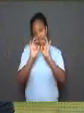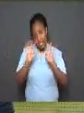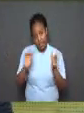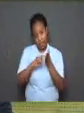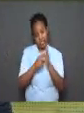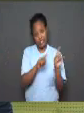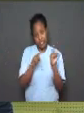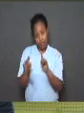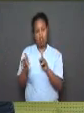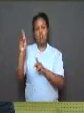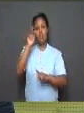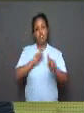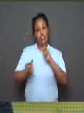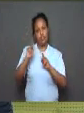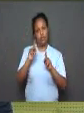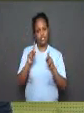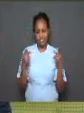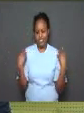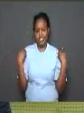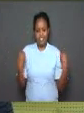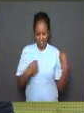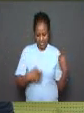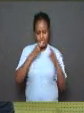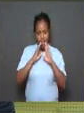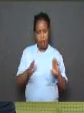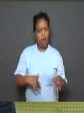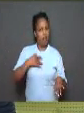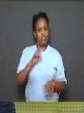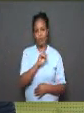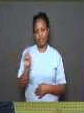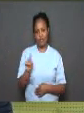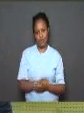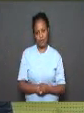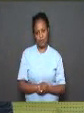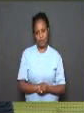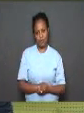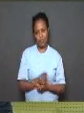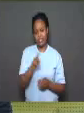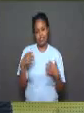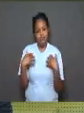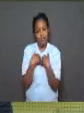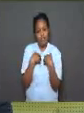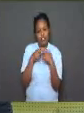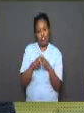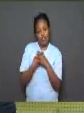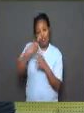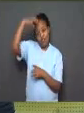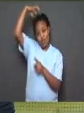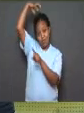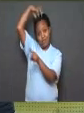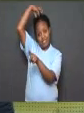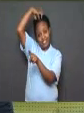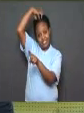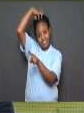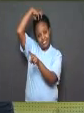justice, the people do not feel secure, and they can start to fear their